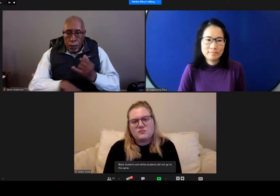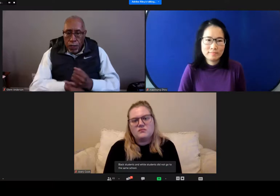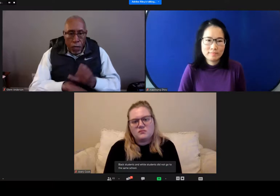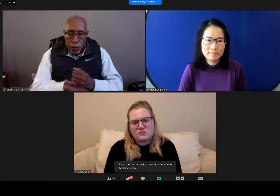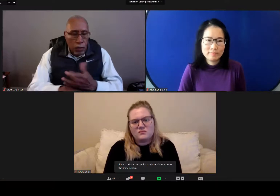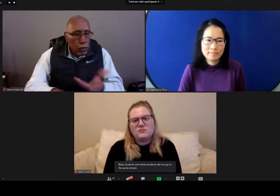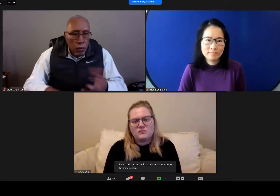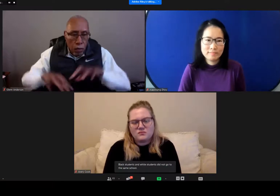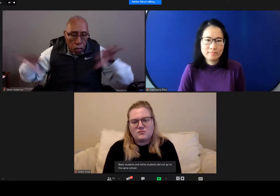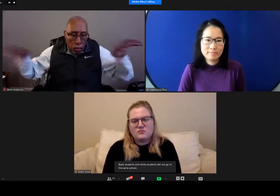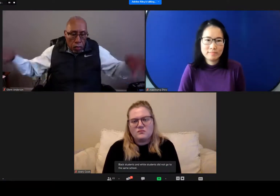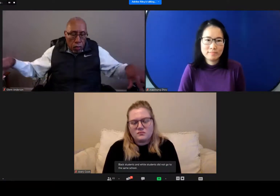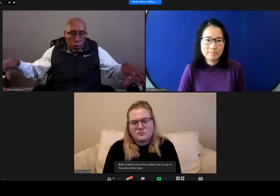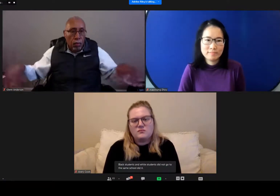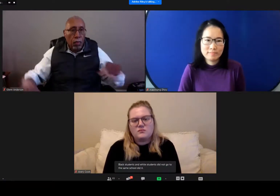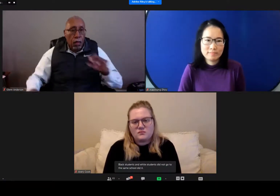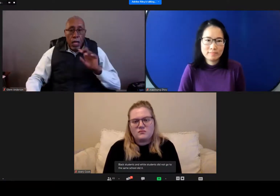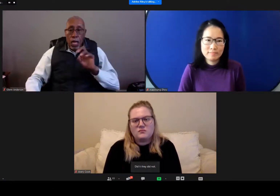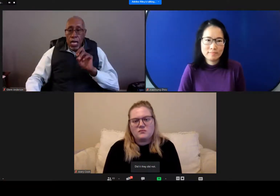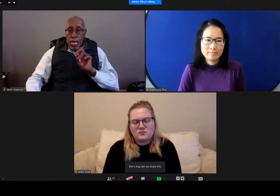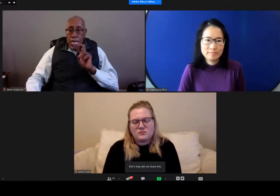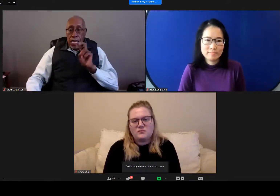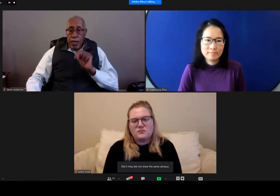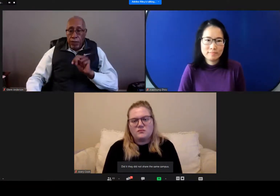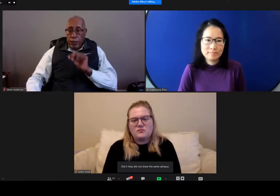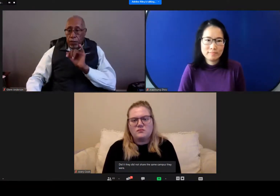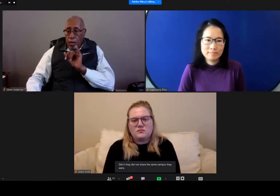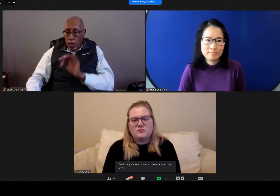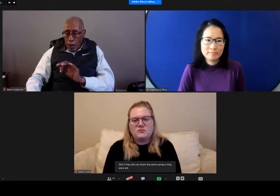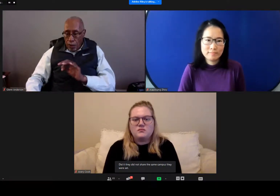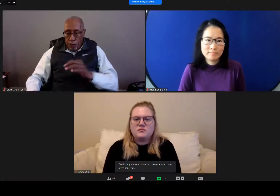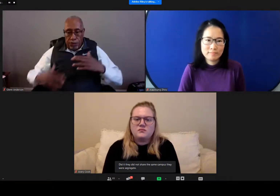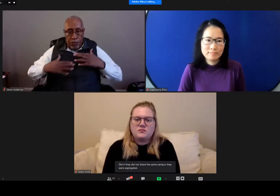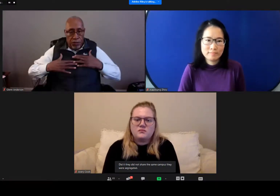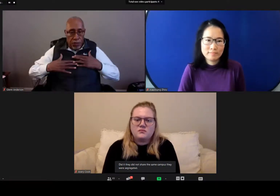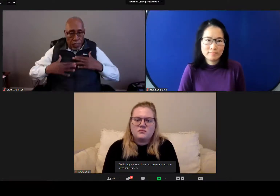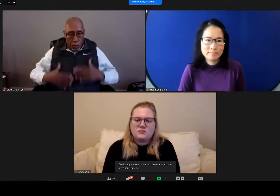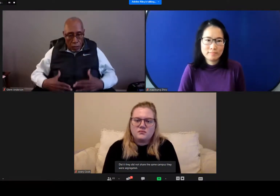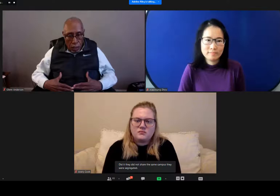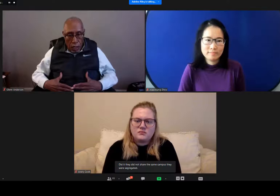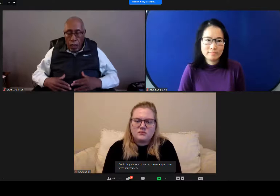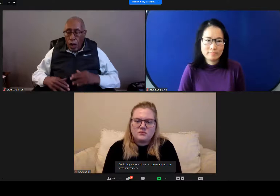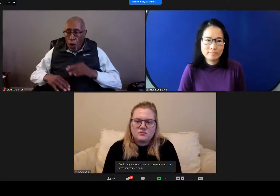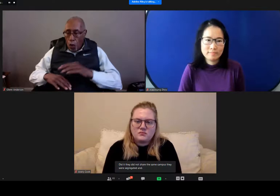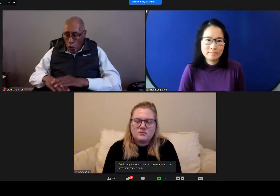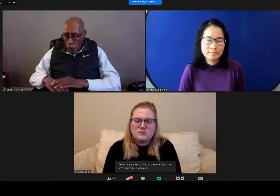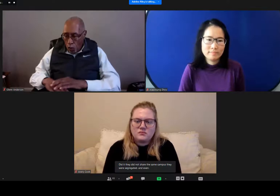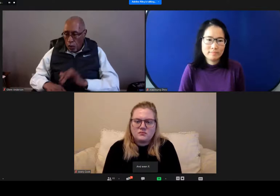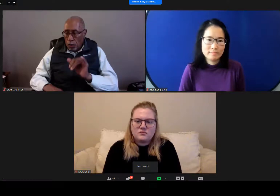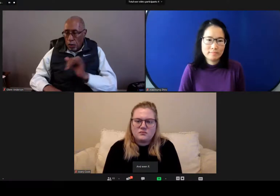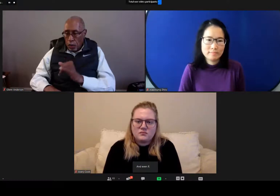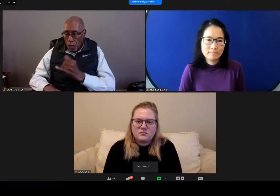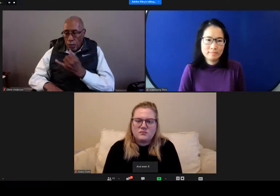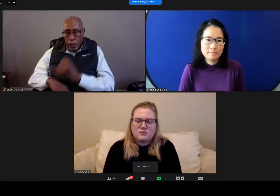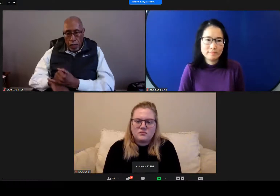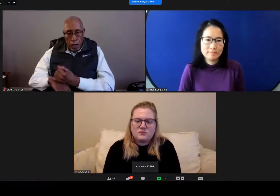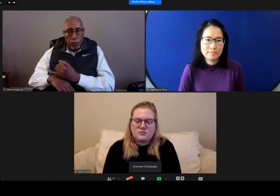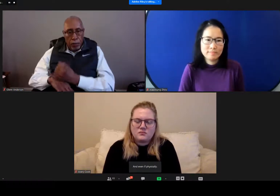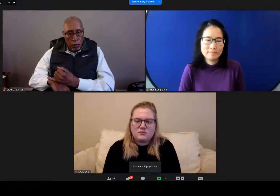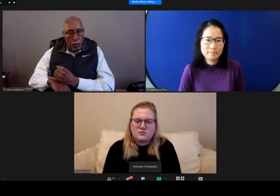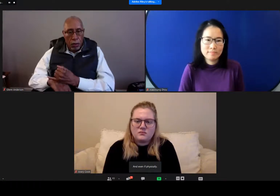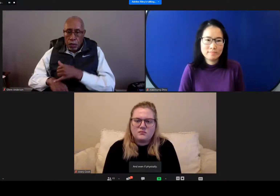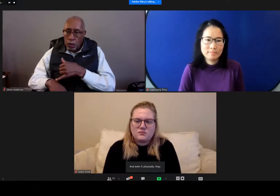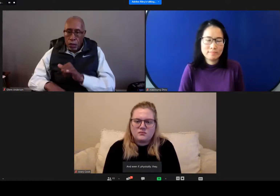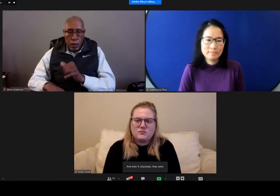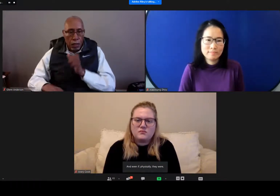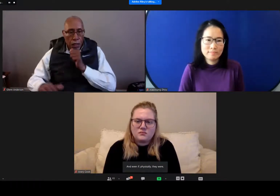school. They did not share the same campus. They were segregated. And even if physically